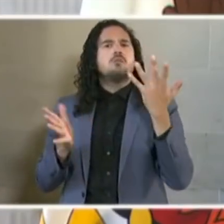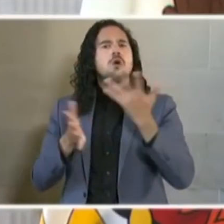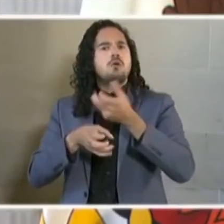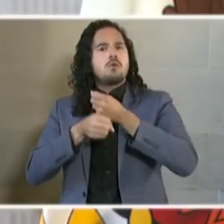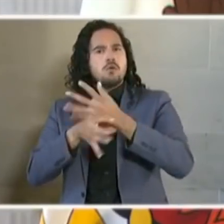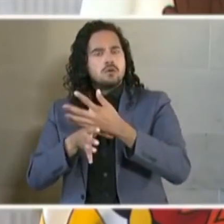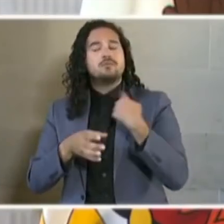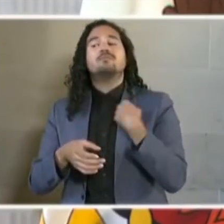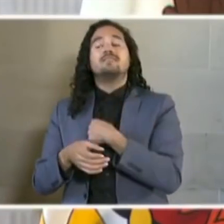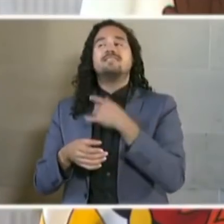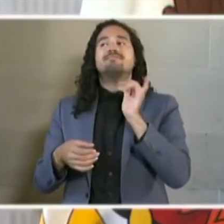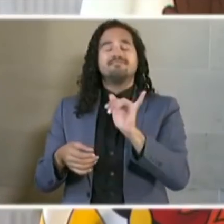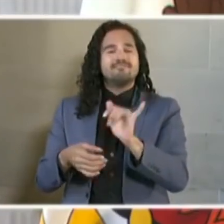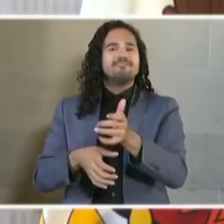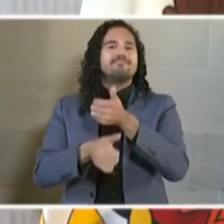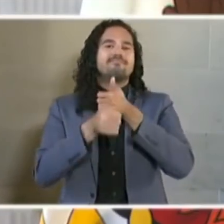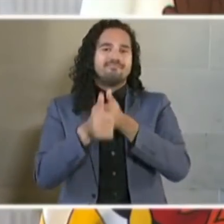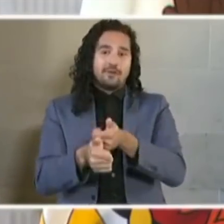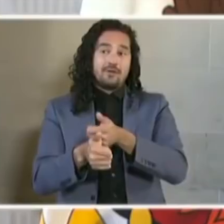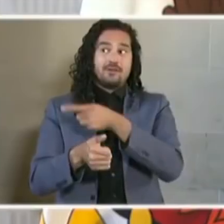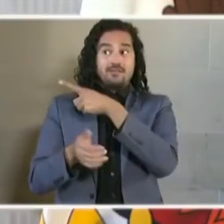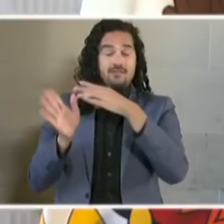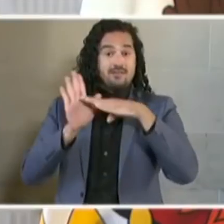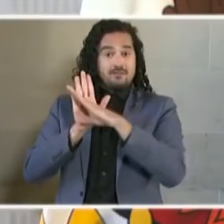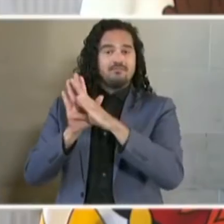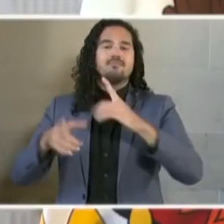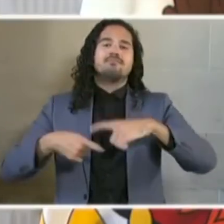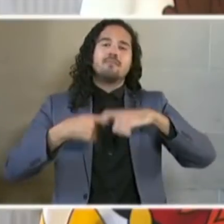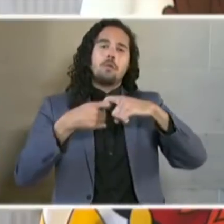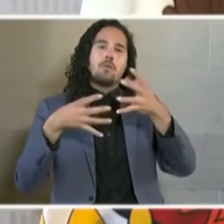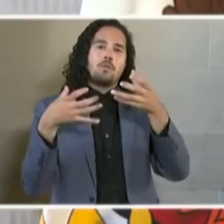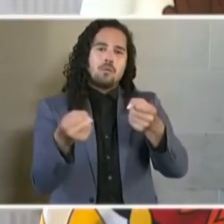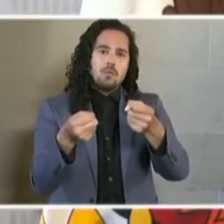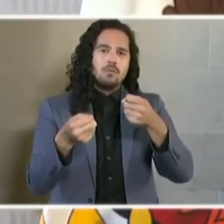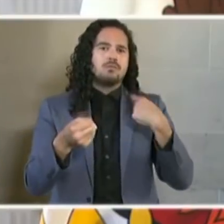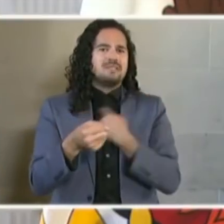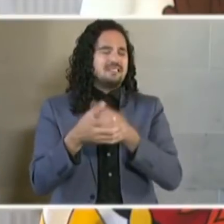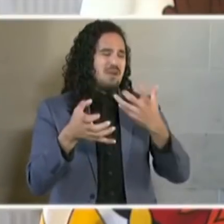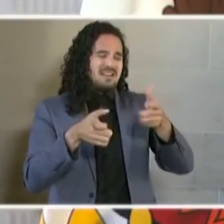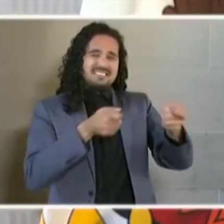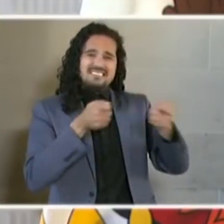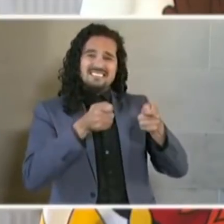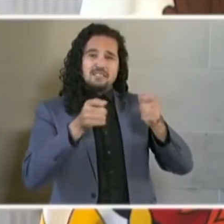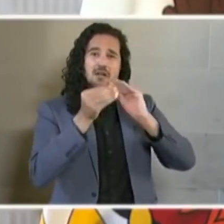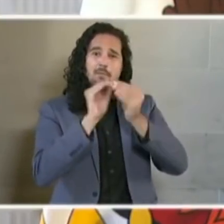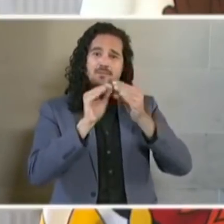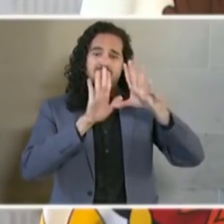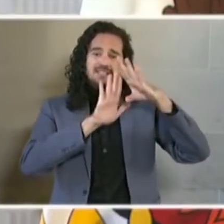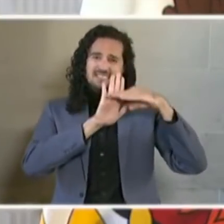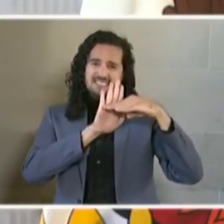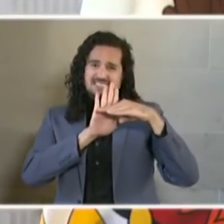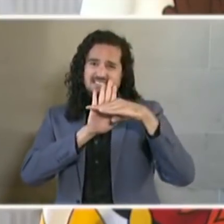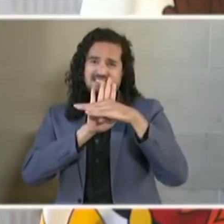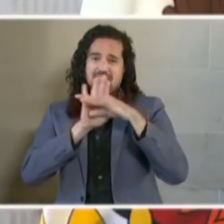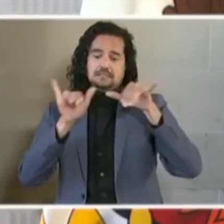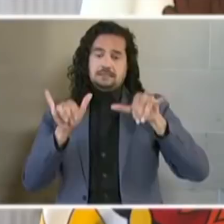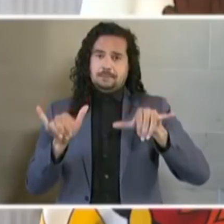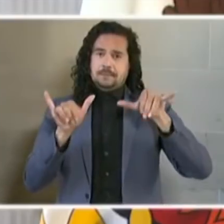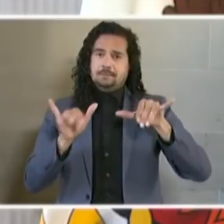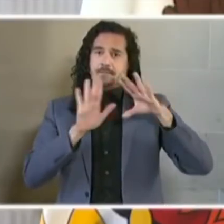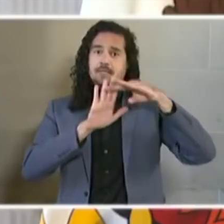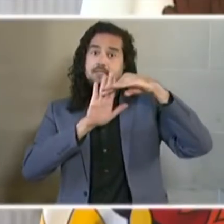are mitigating the virus so we can continue to move forward and not backwards.